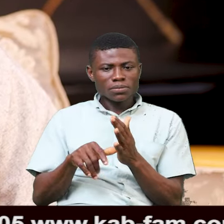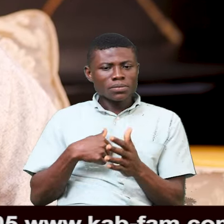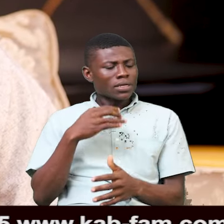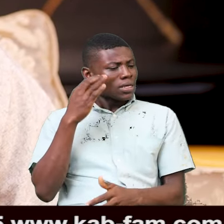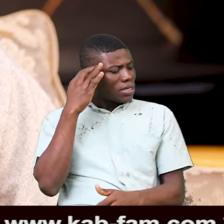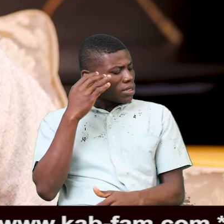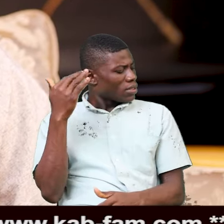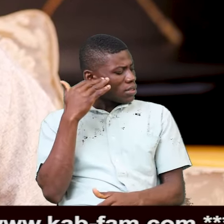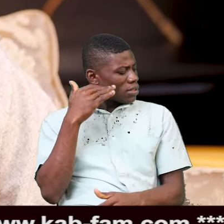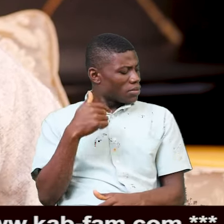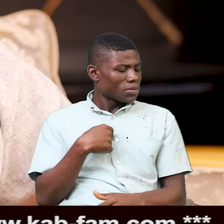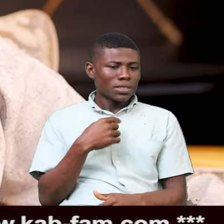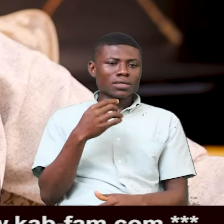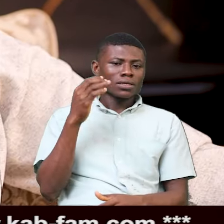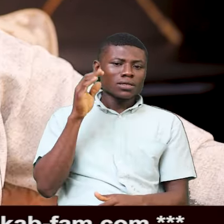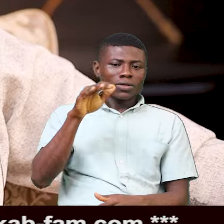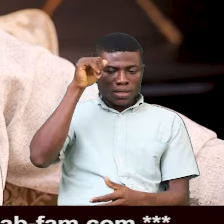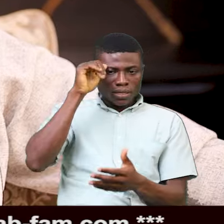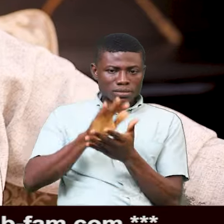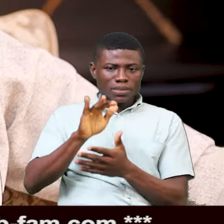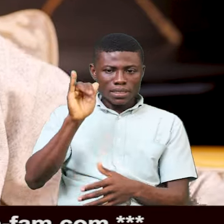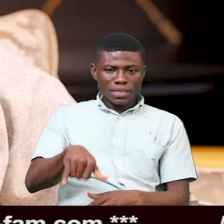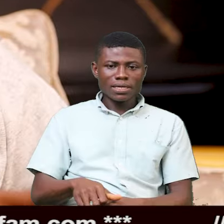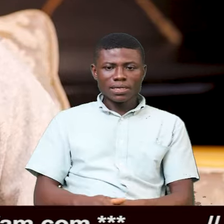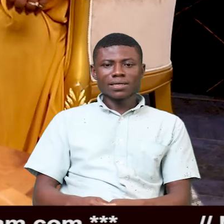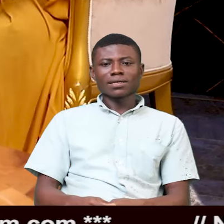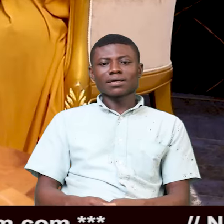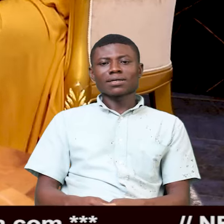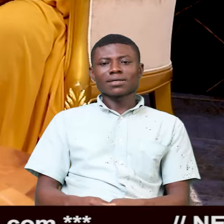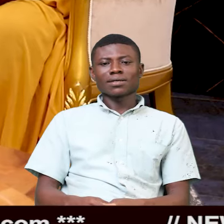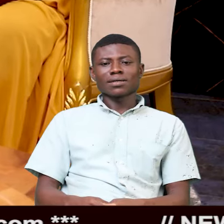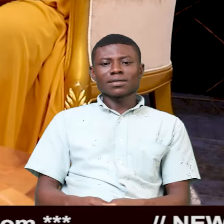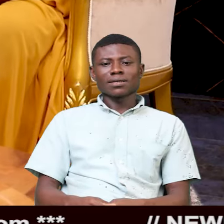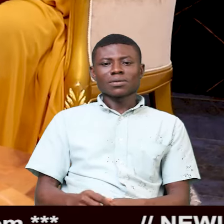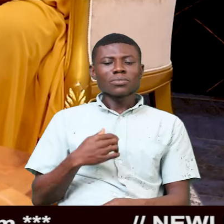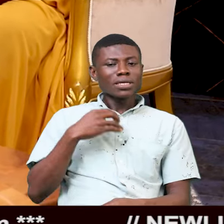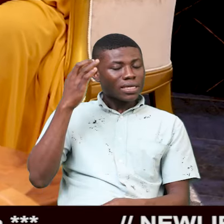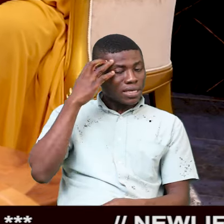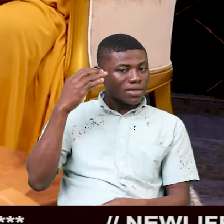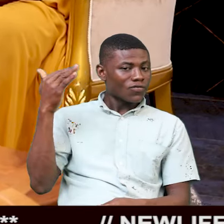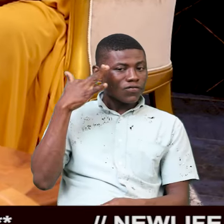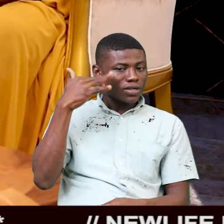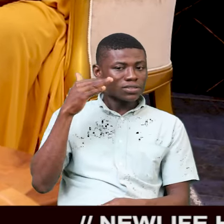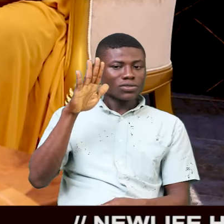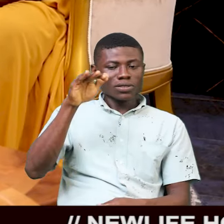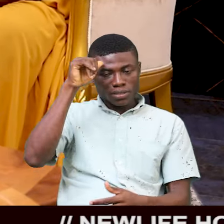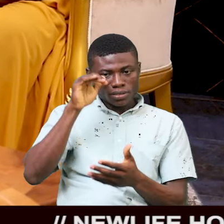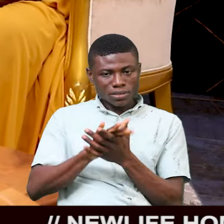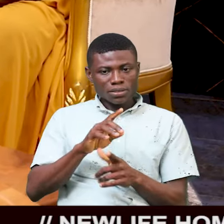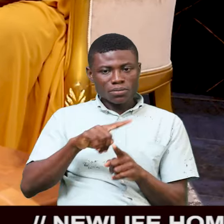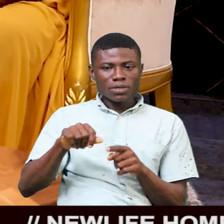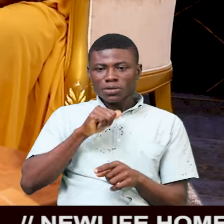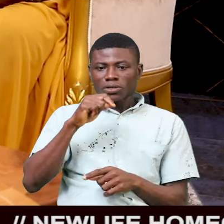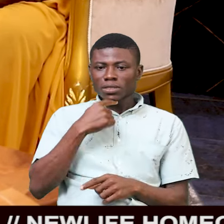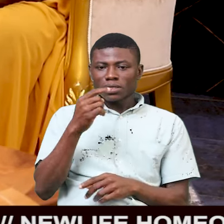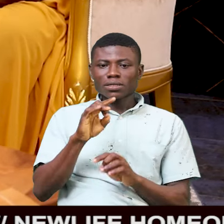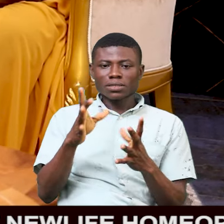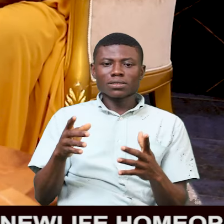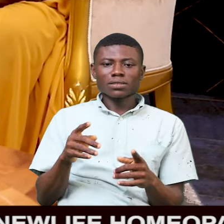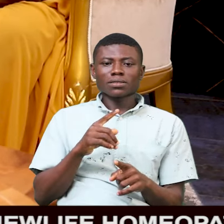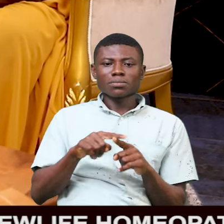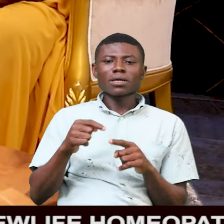heard a voice, this is your husband. Me say radi wedi e, mempe. Oh, Mama Gloria. Inti... Oh my gosh, inchle